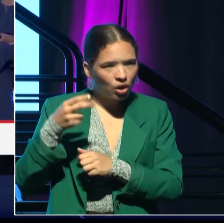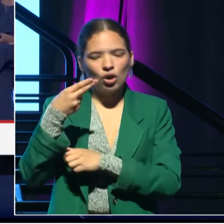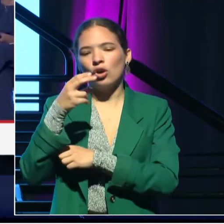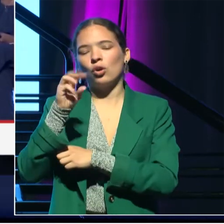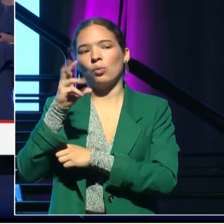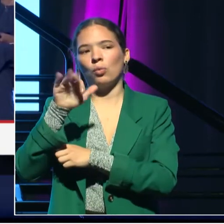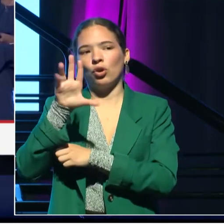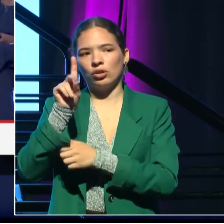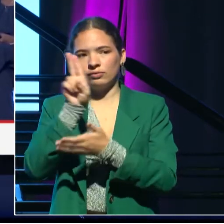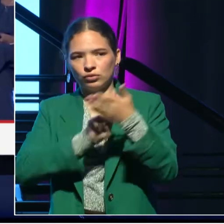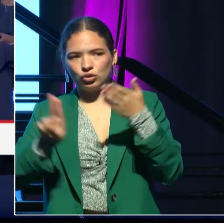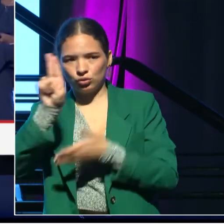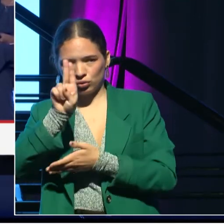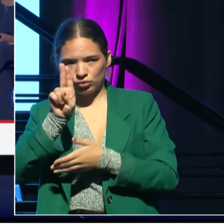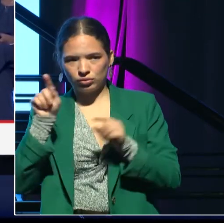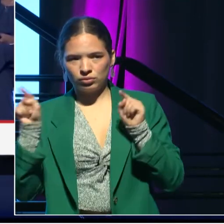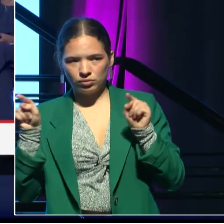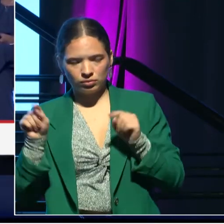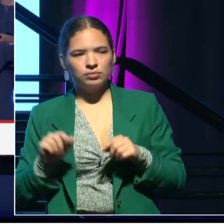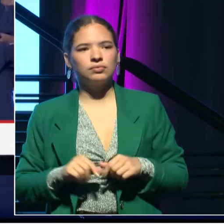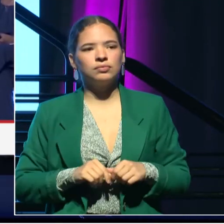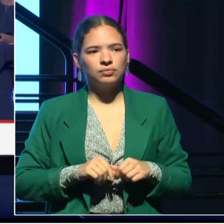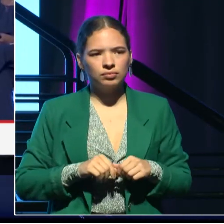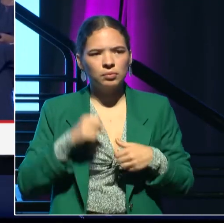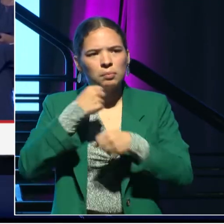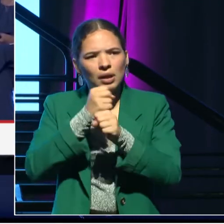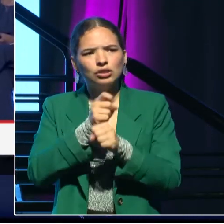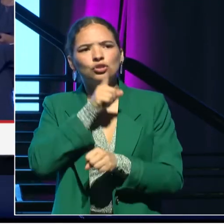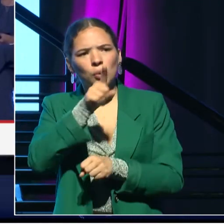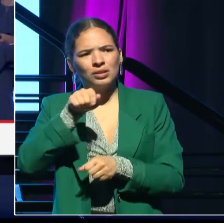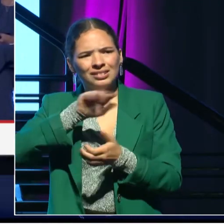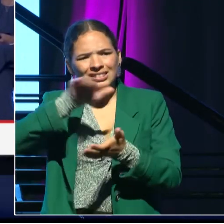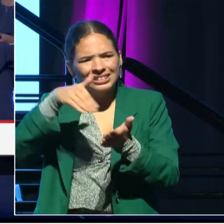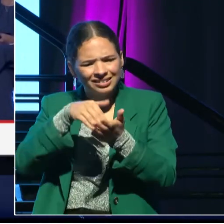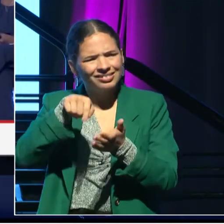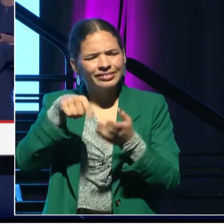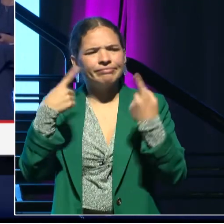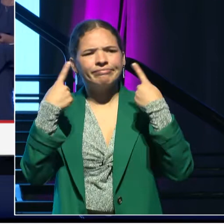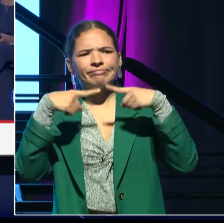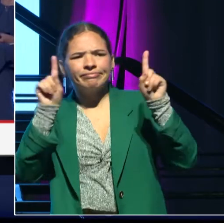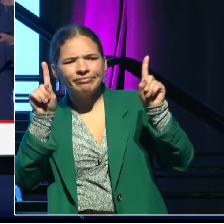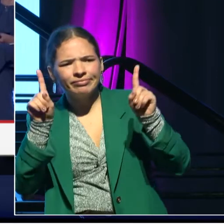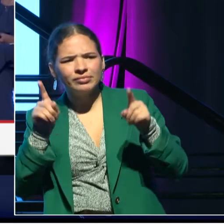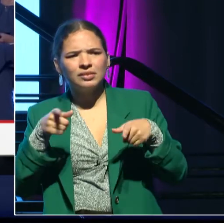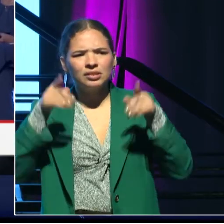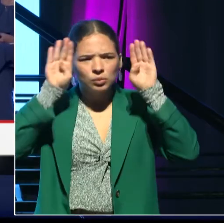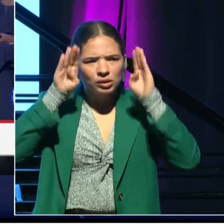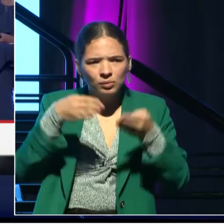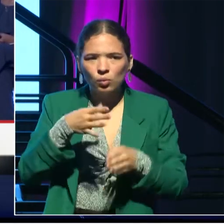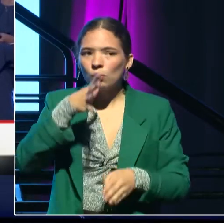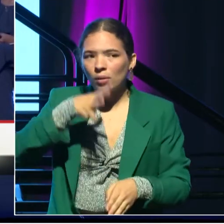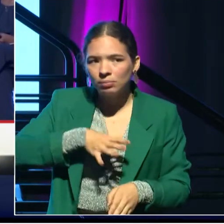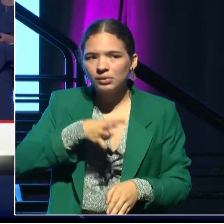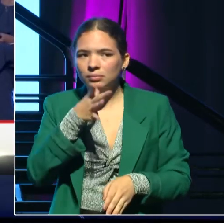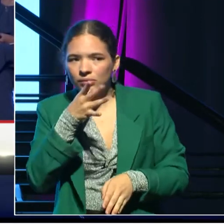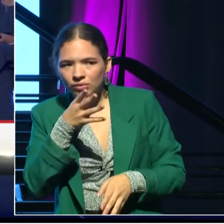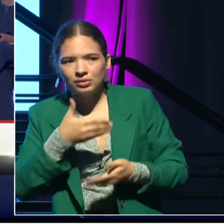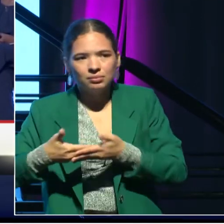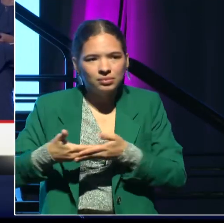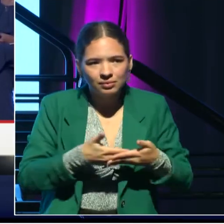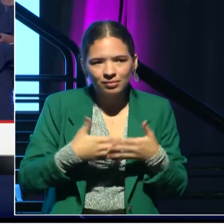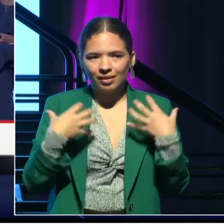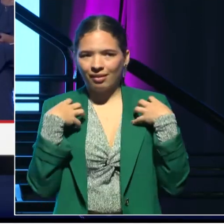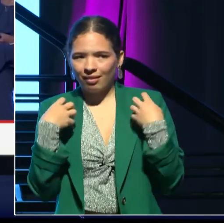create centers of excellence that focus on maternal and infant health. But they also have a public safety focus, they